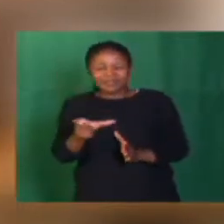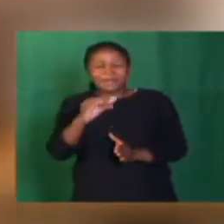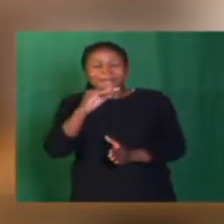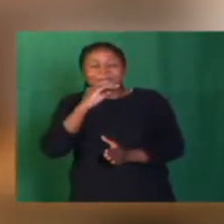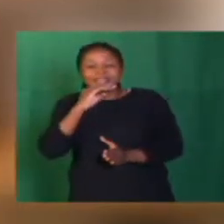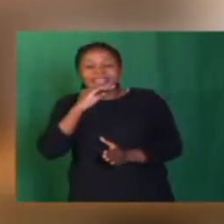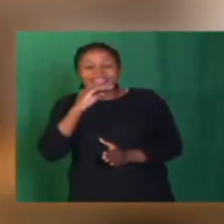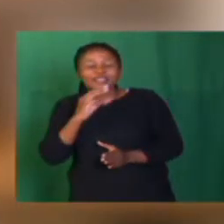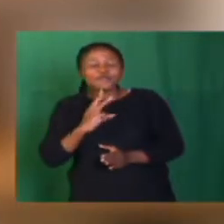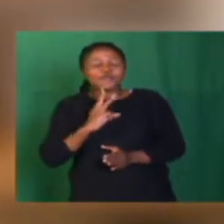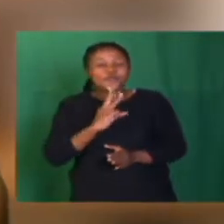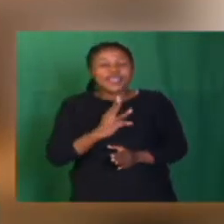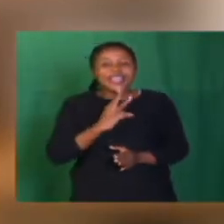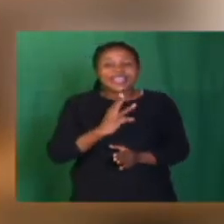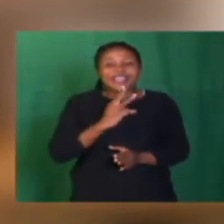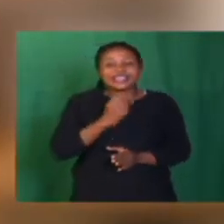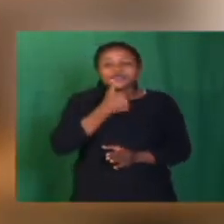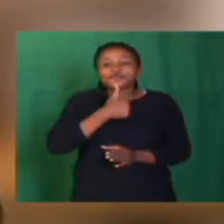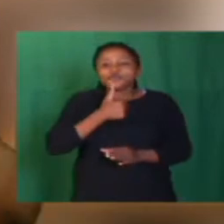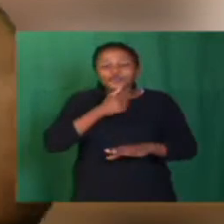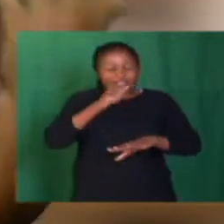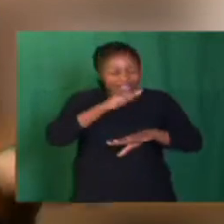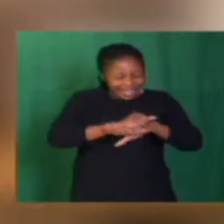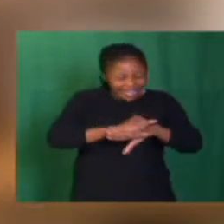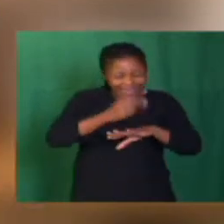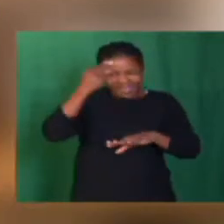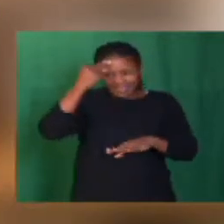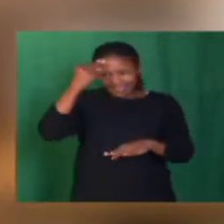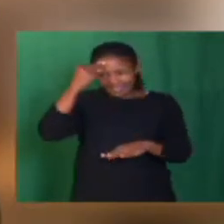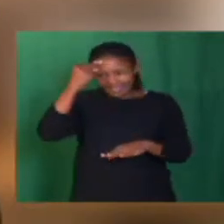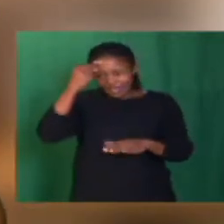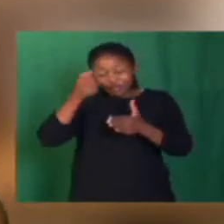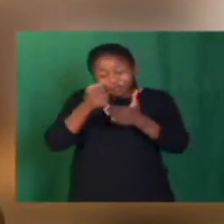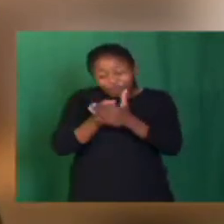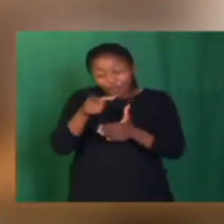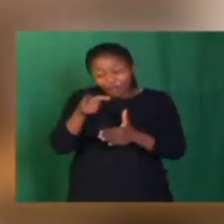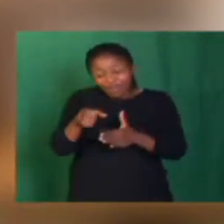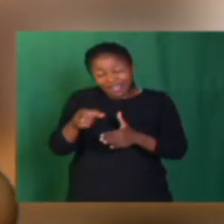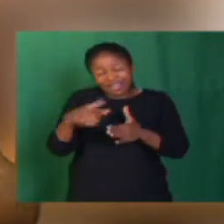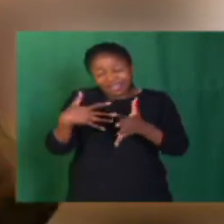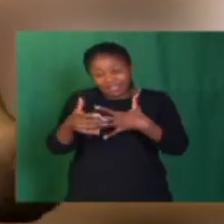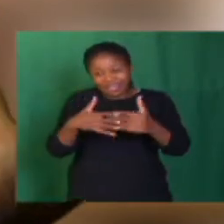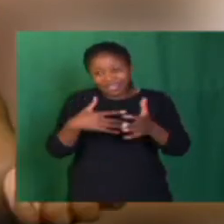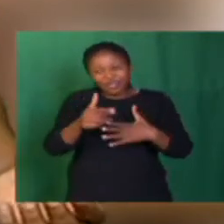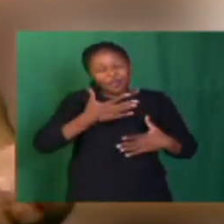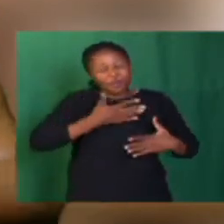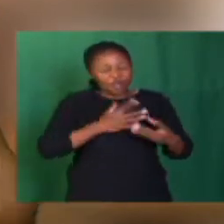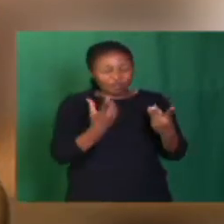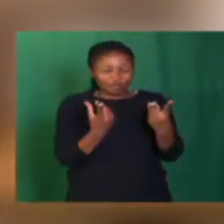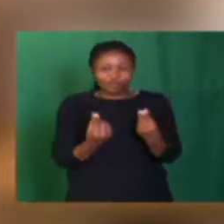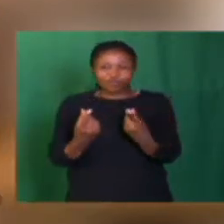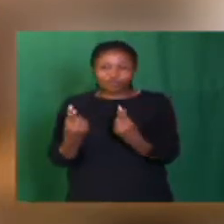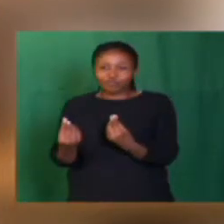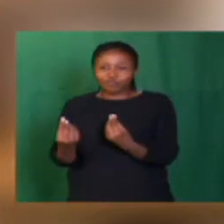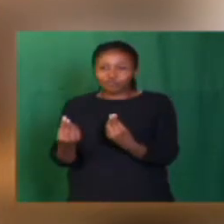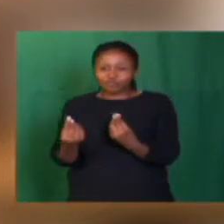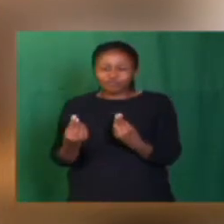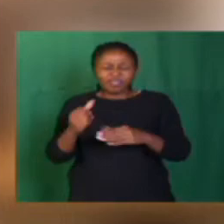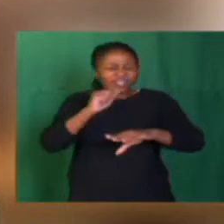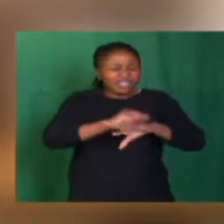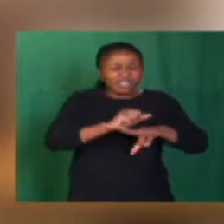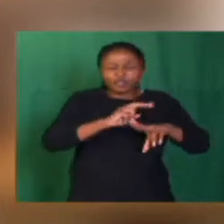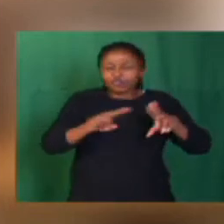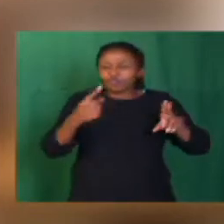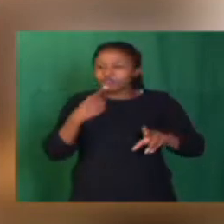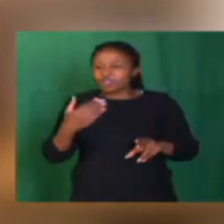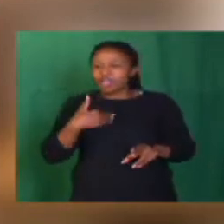item tied with that situation. You are not just going to say, and then there was a man chasing the ball. Oh no, you can't say that.